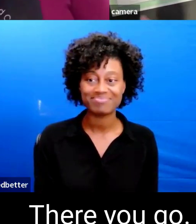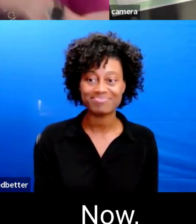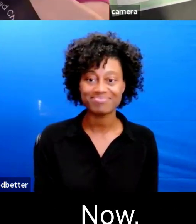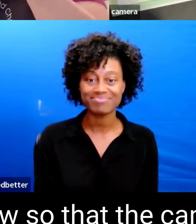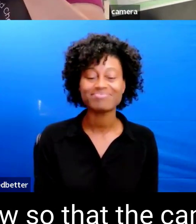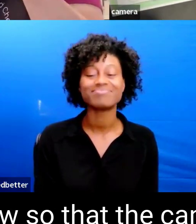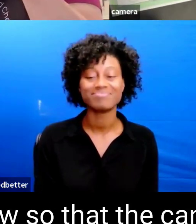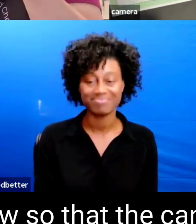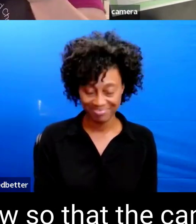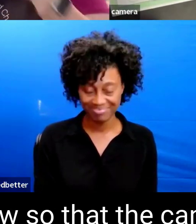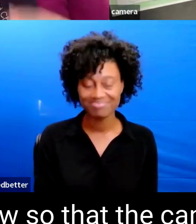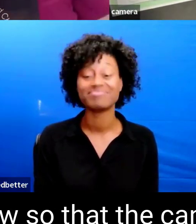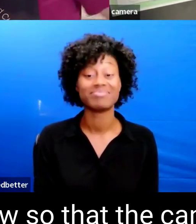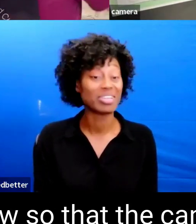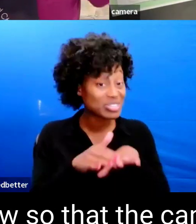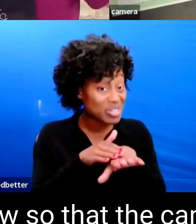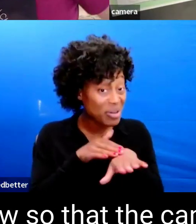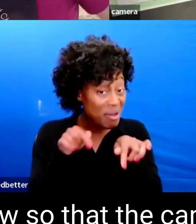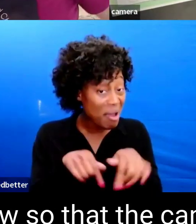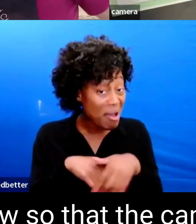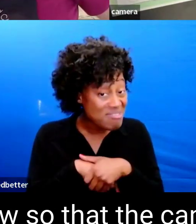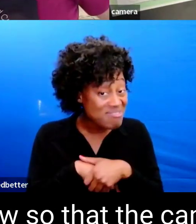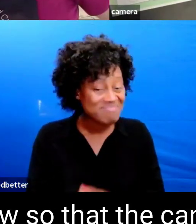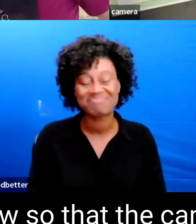There you go. Now go slow